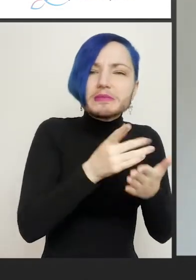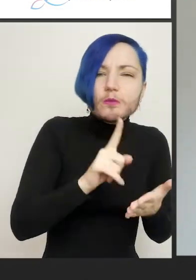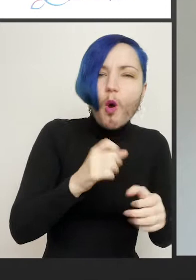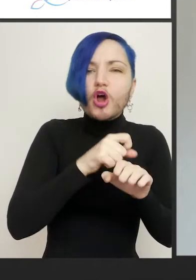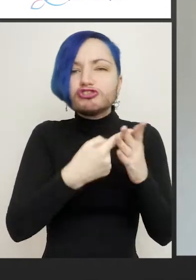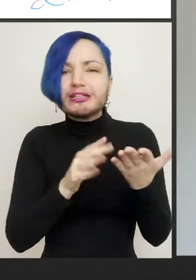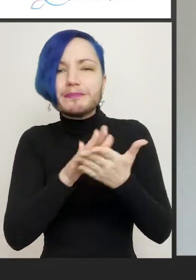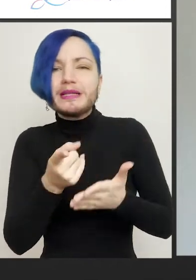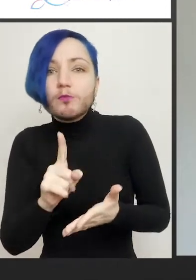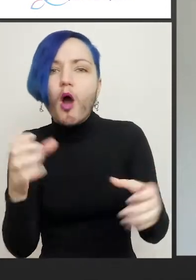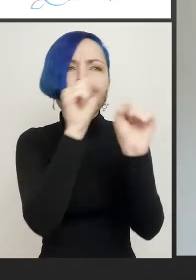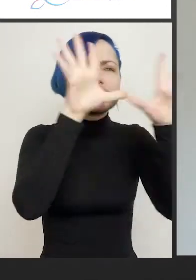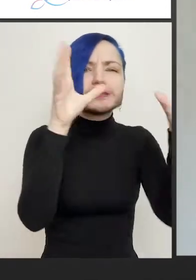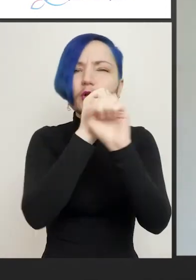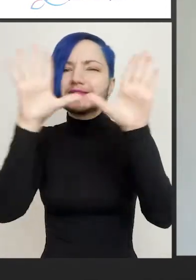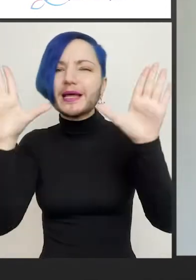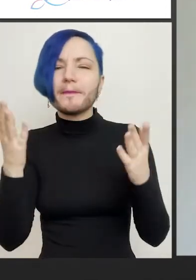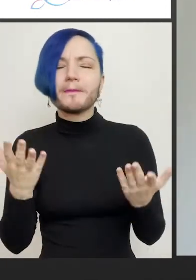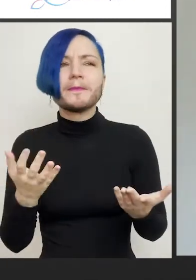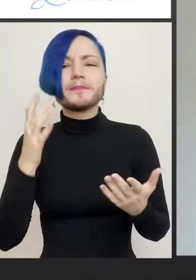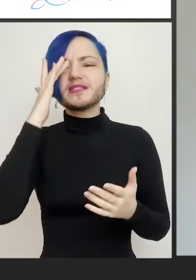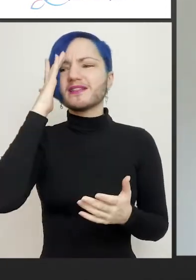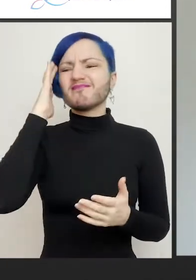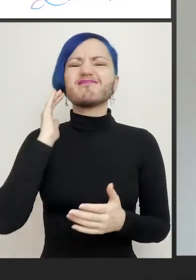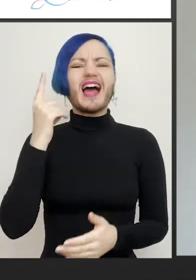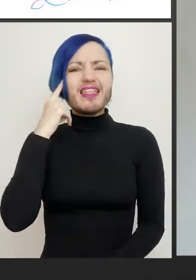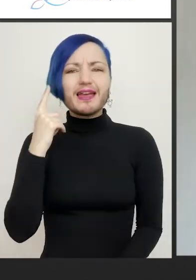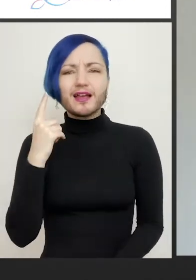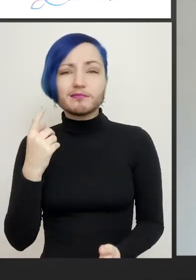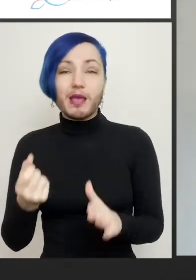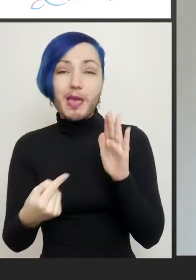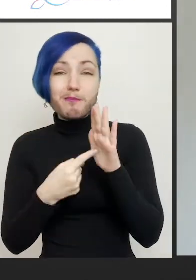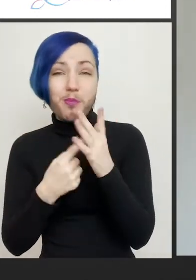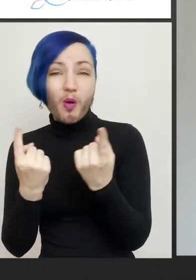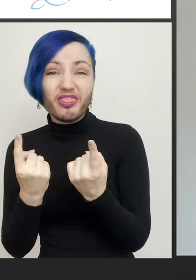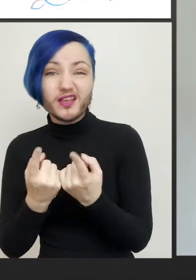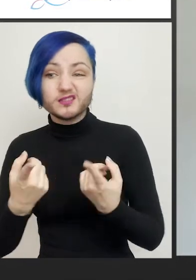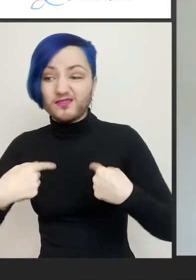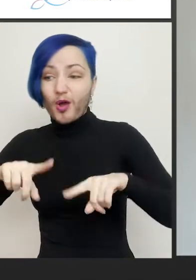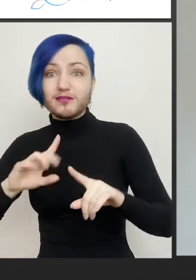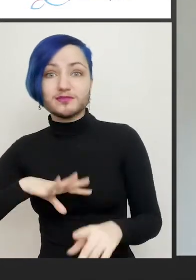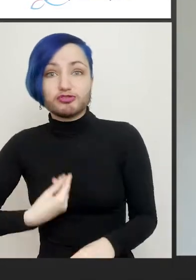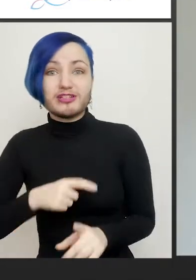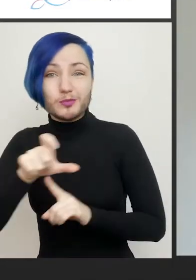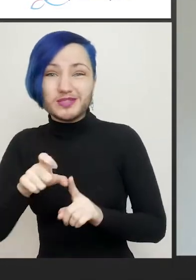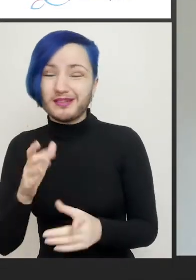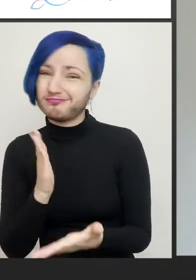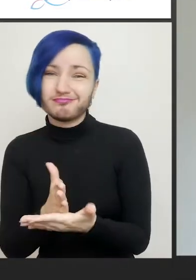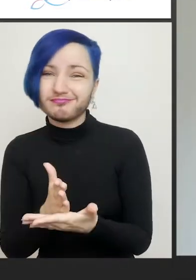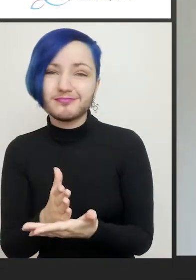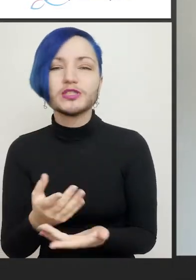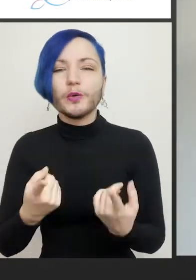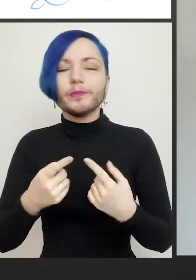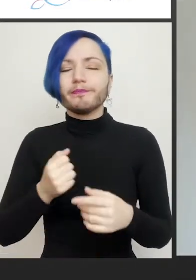very conceptual debates that actually I don't think are the key issues that most people care about or their priorities. So this book tries to address